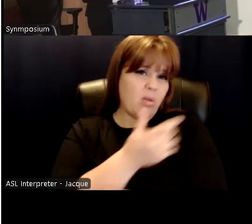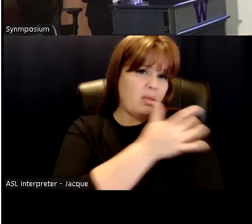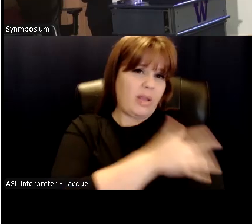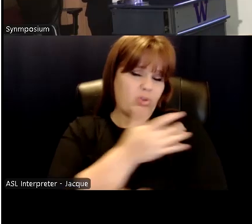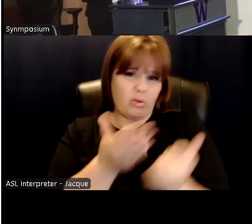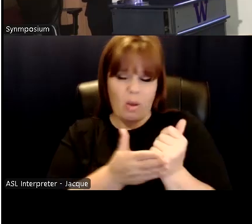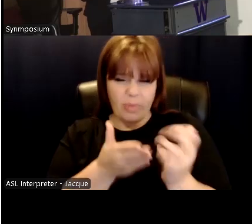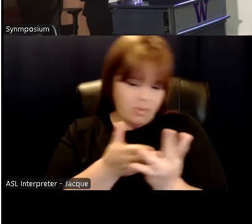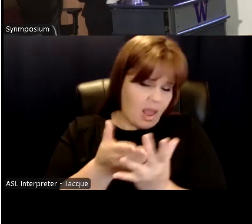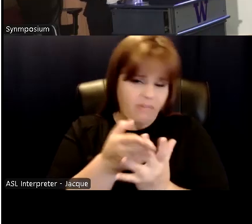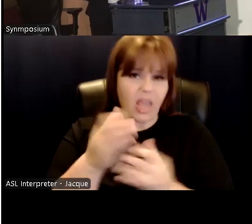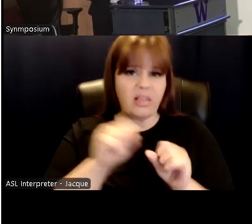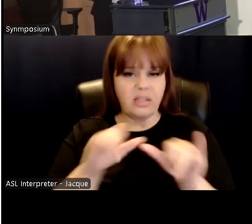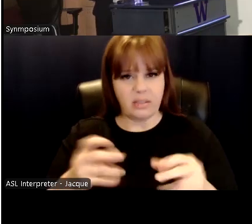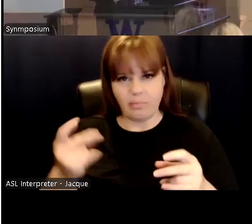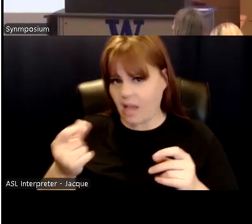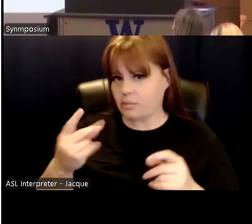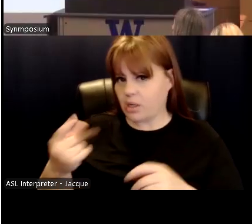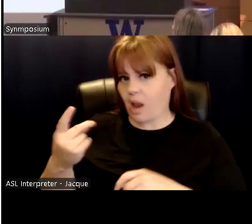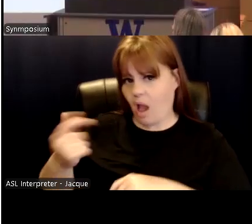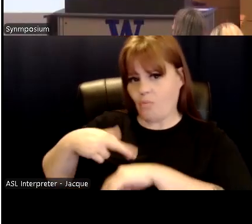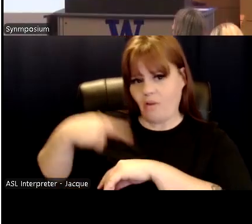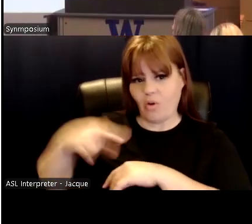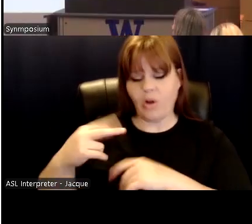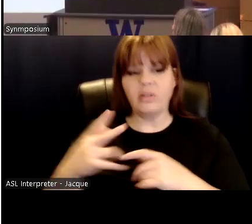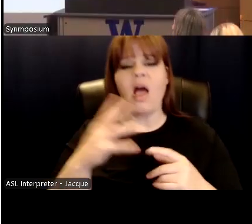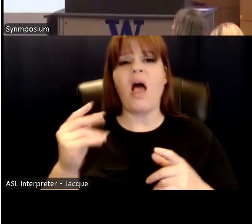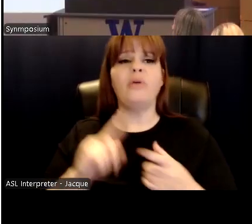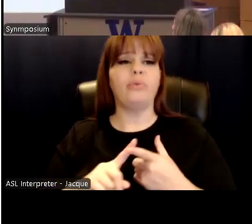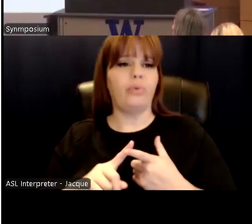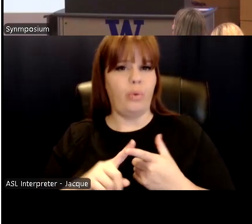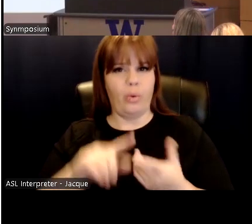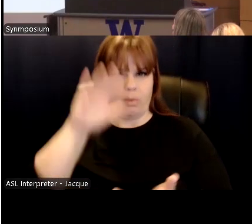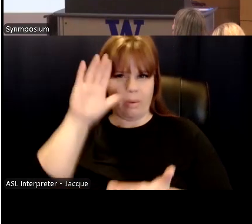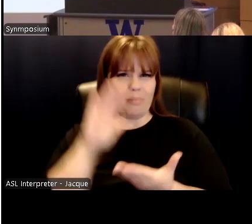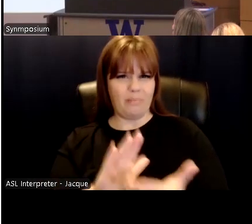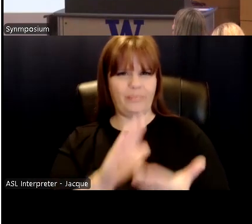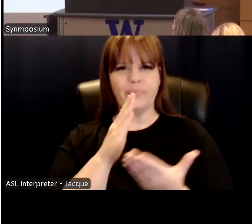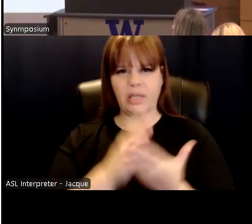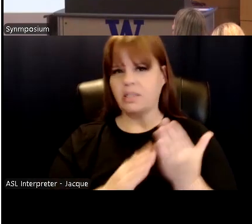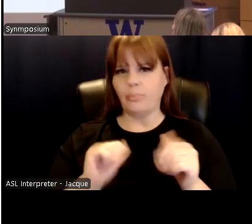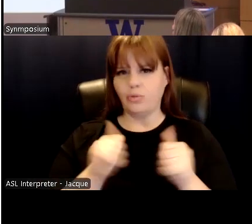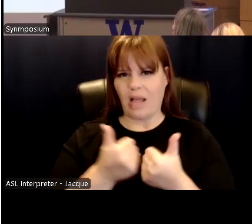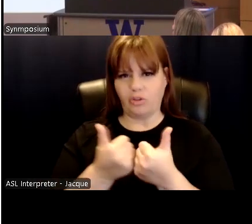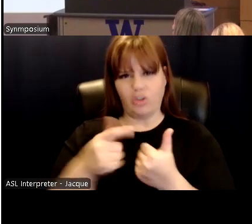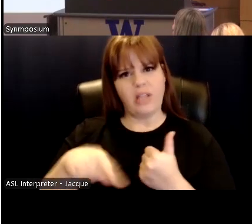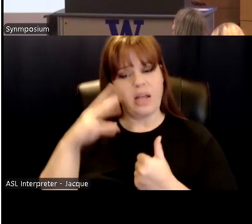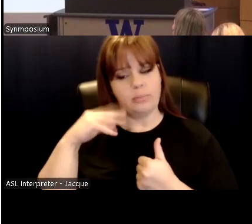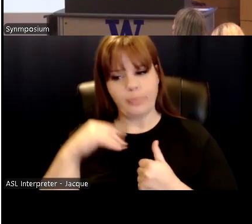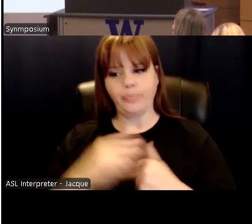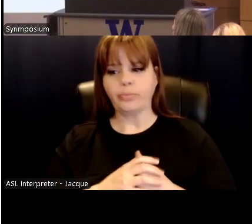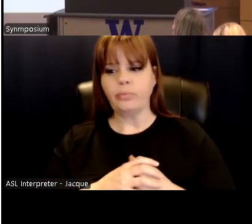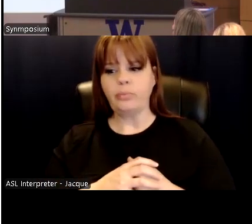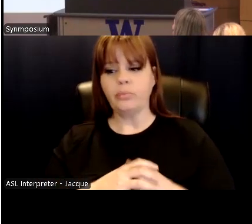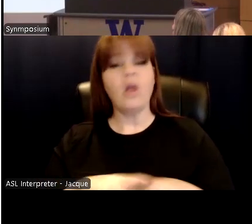system, expedite referrals, and to mitigate some of the challenges that they experience. We also have a